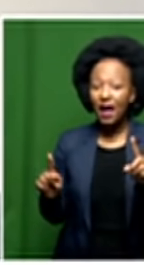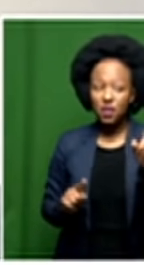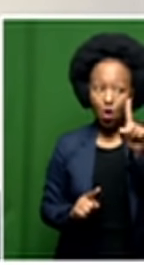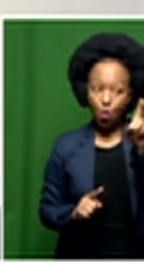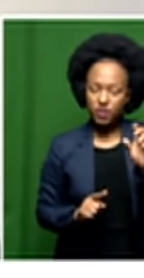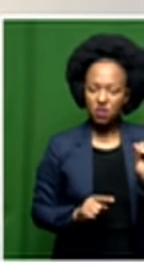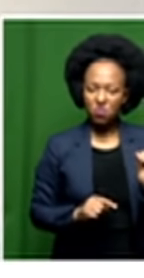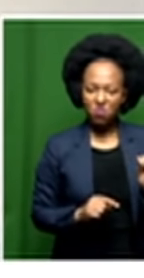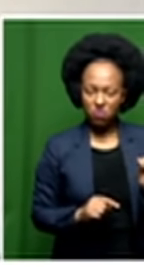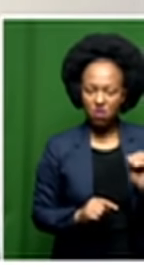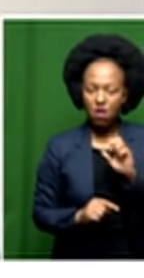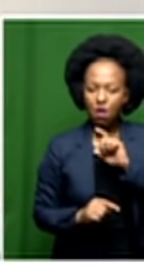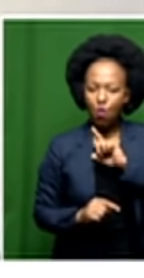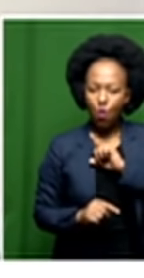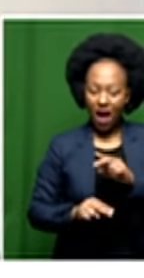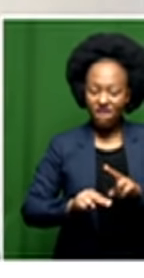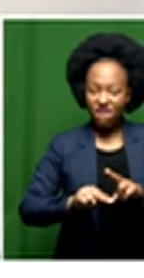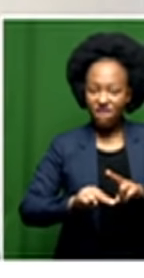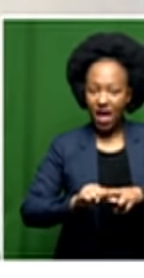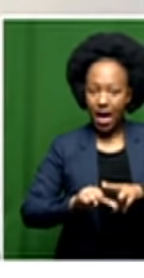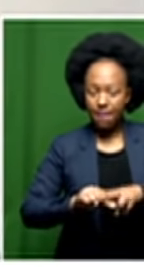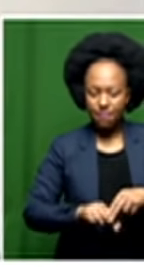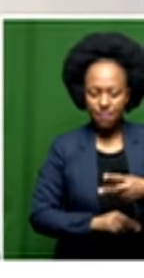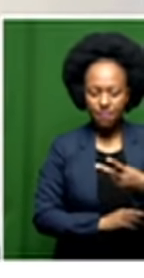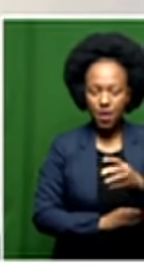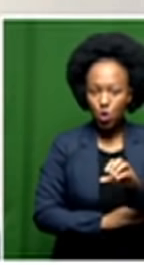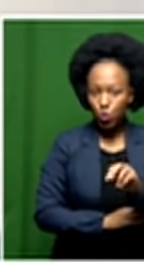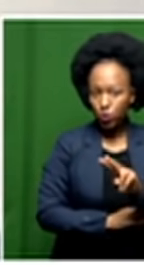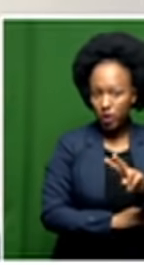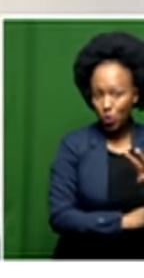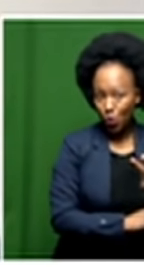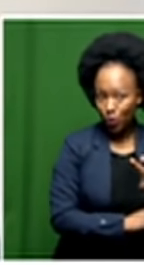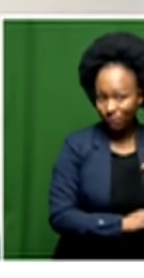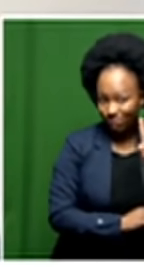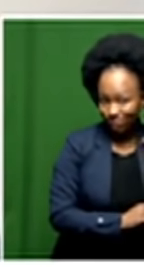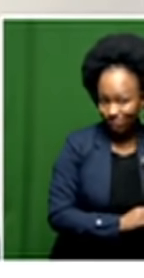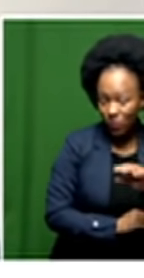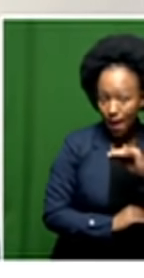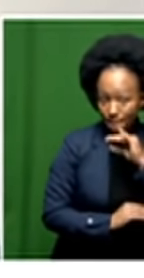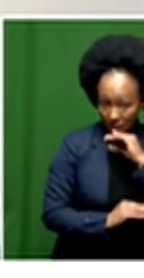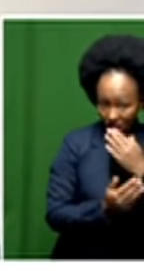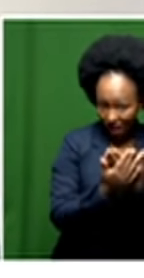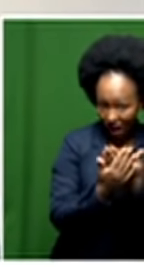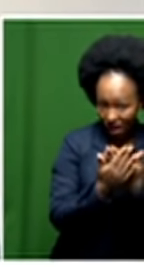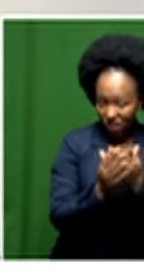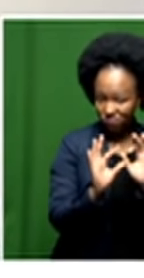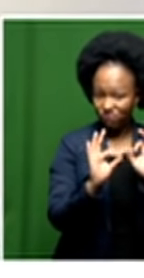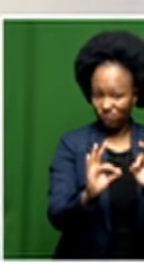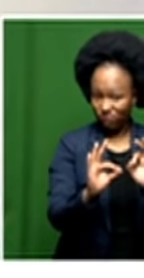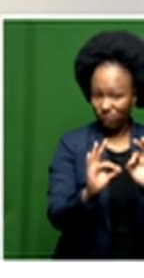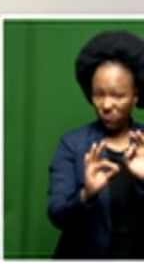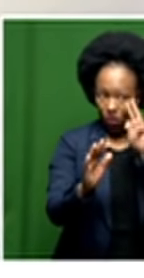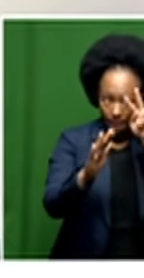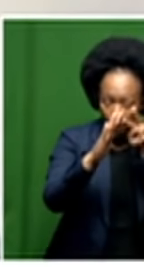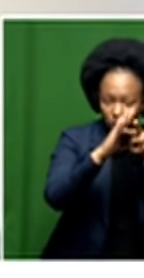as to whether or not the February 2022 date is itself a realistic